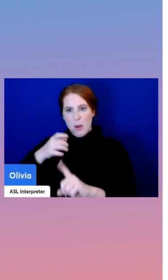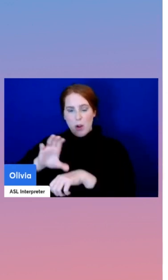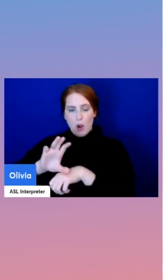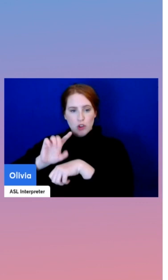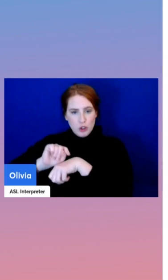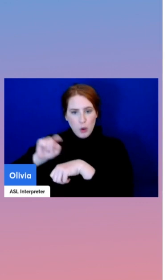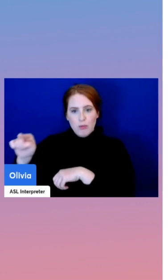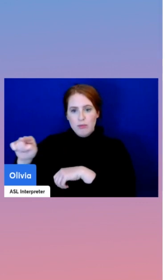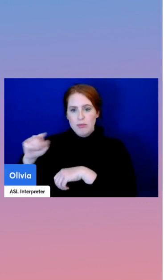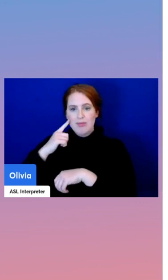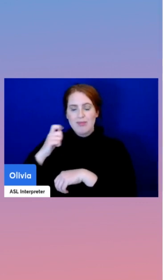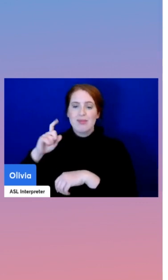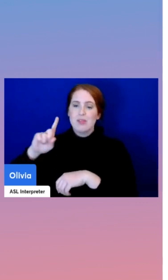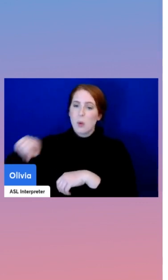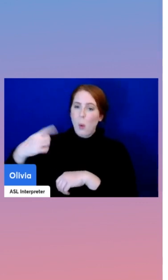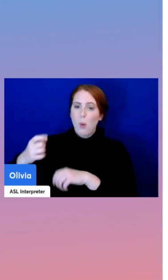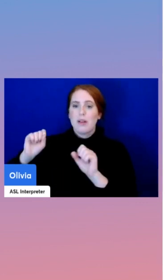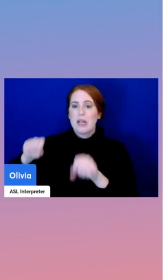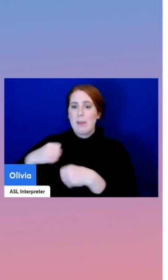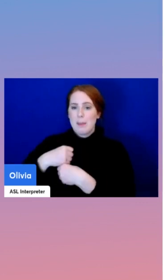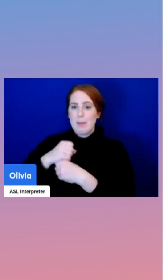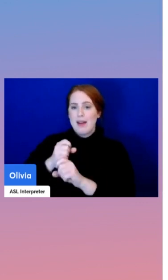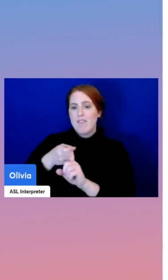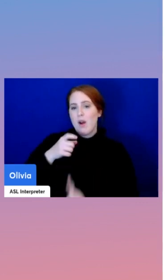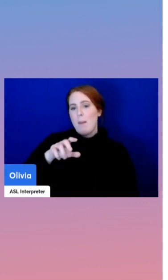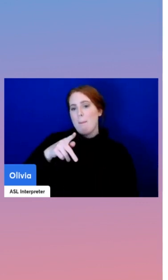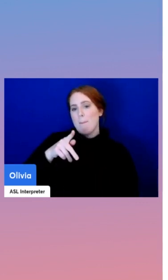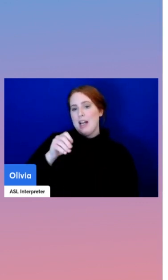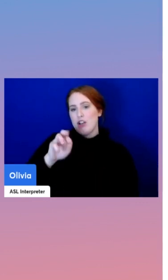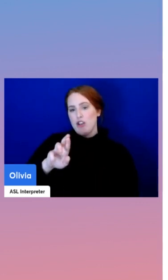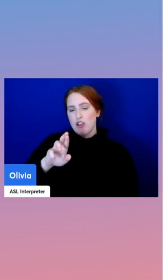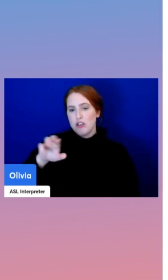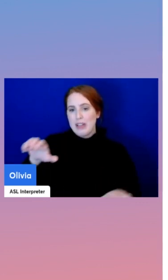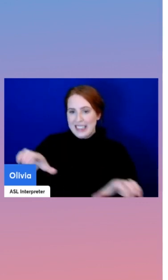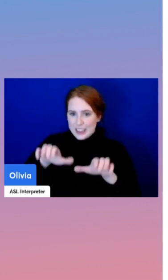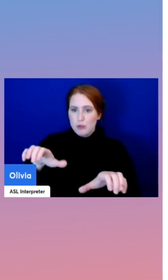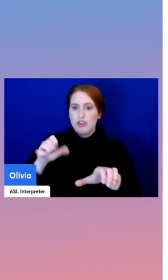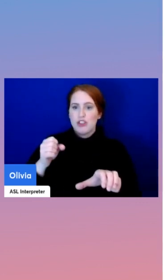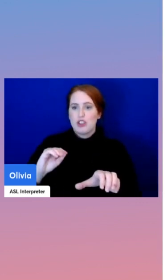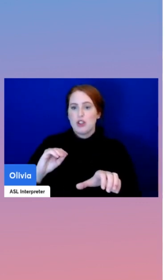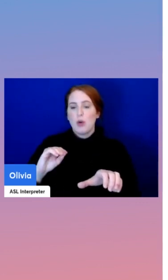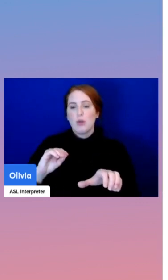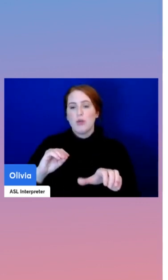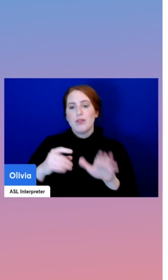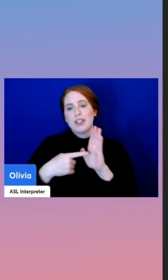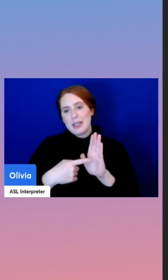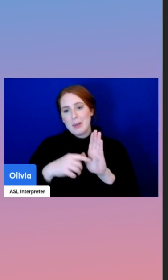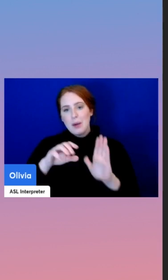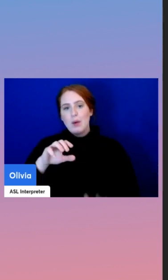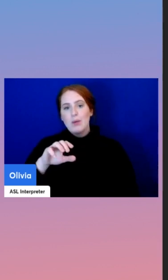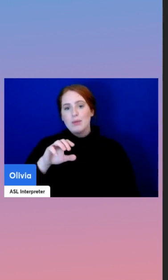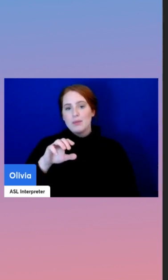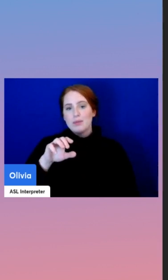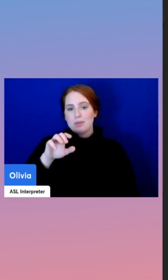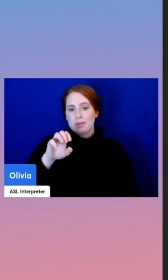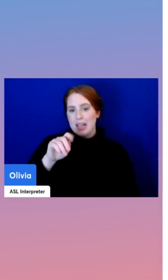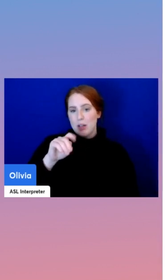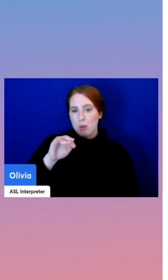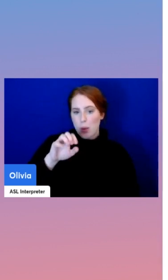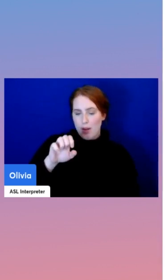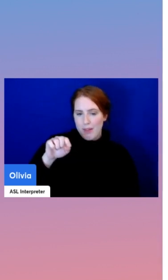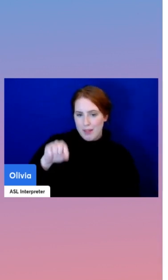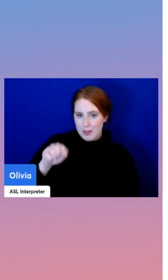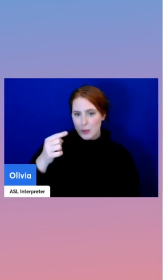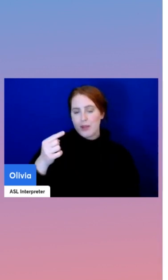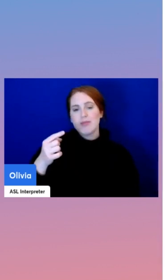buckets can only be created from a Packer execution. So let's take, for example, the Oracle Enterprise Linux and simply delete it, right? I will delete